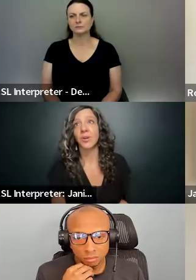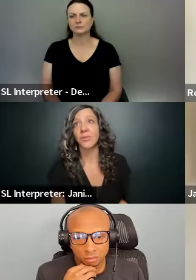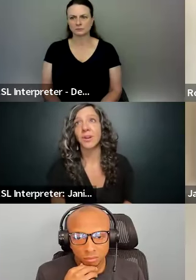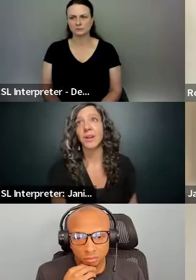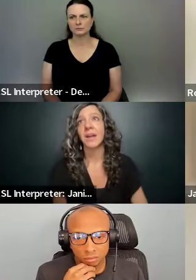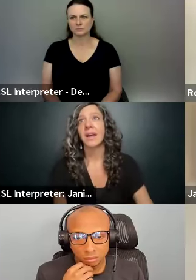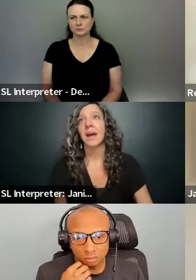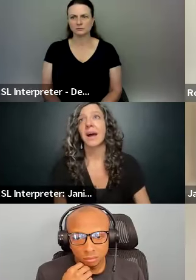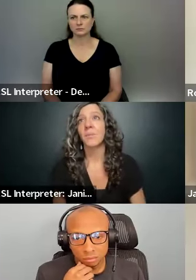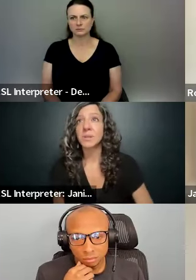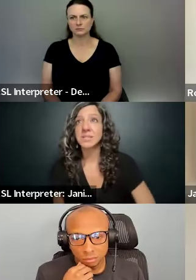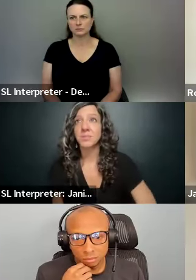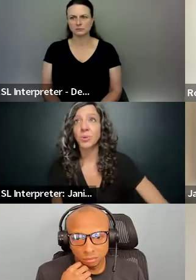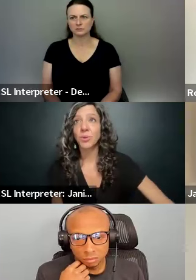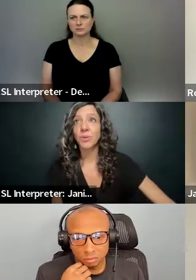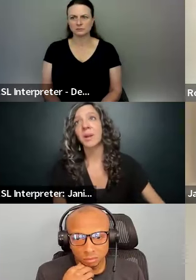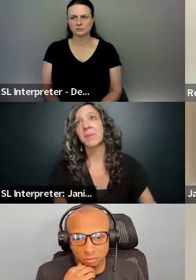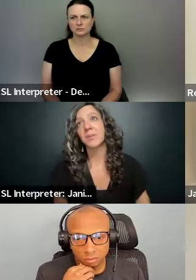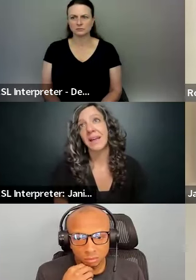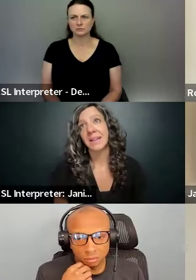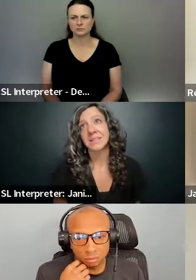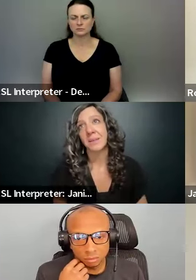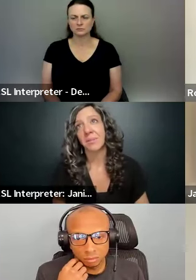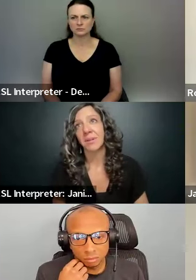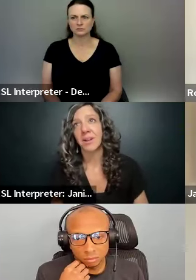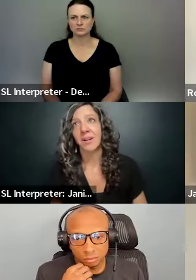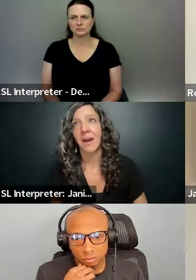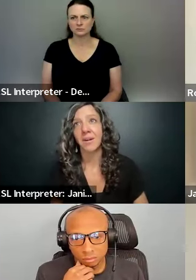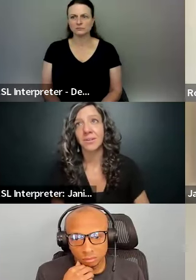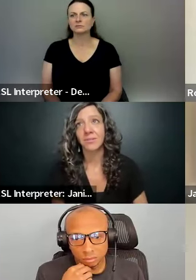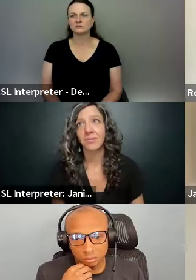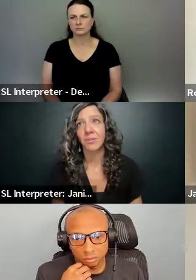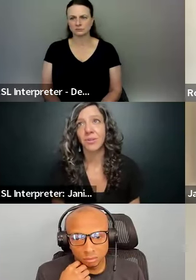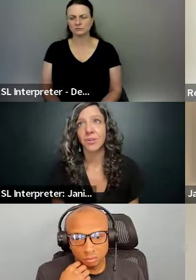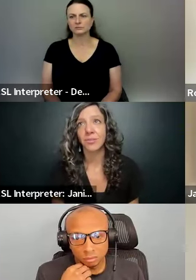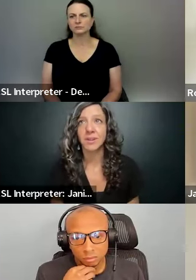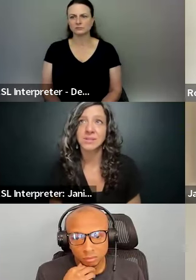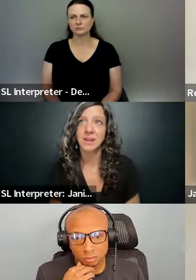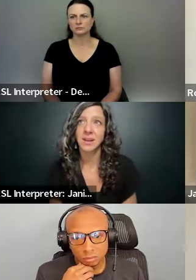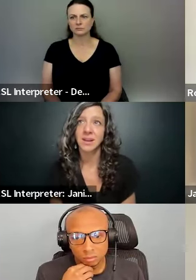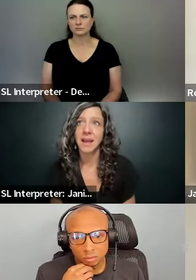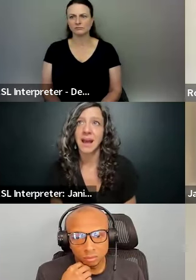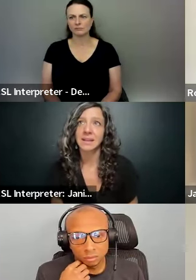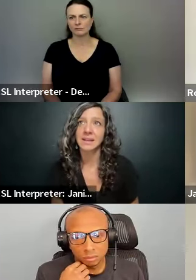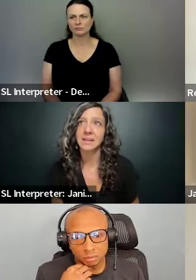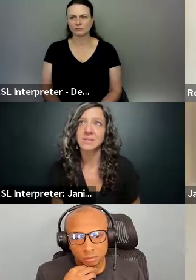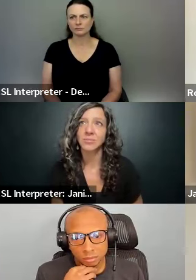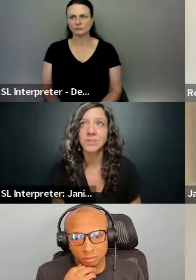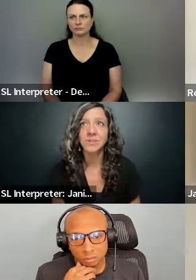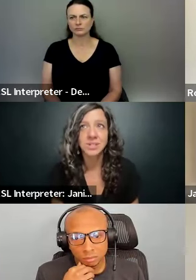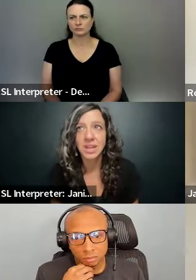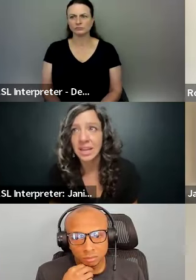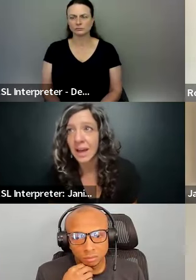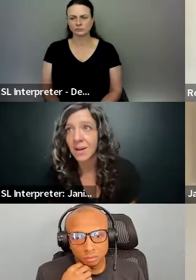so look it over. Once it's approved, we're going to be using that as a template here on out for the new videos that are going to be added.